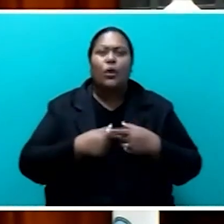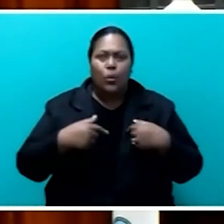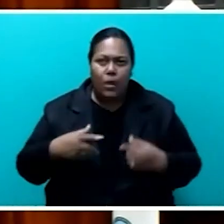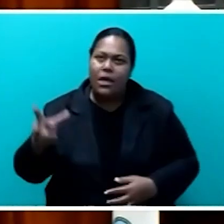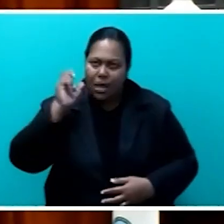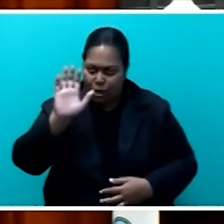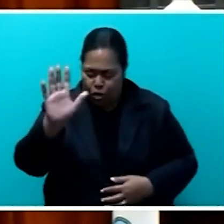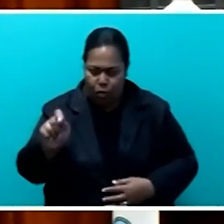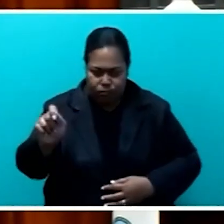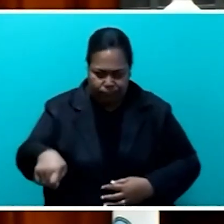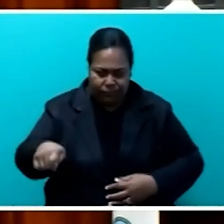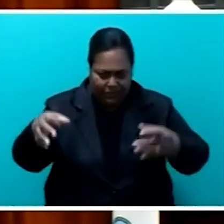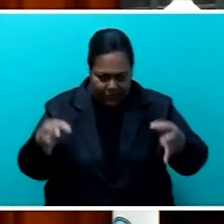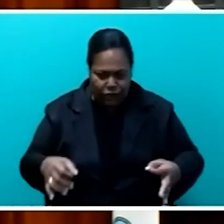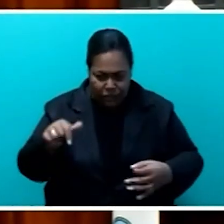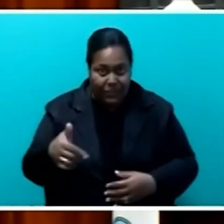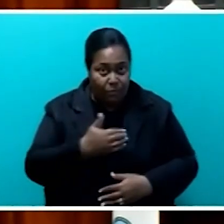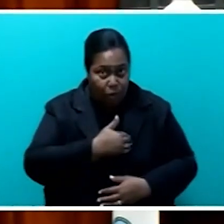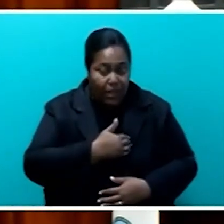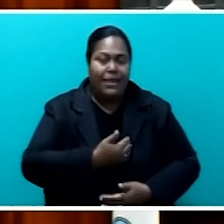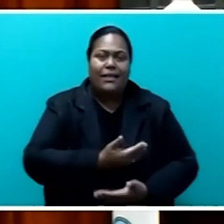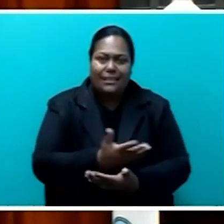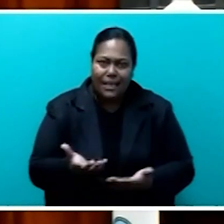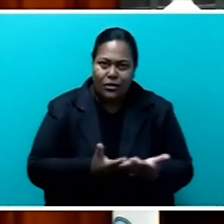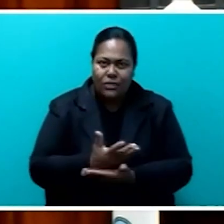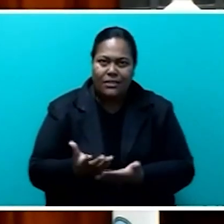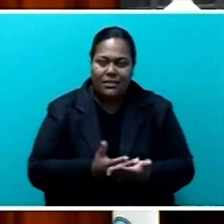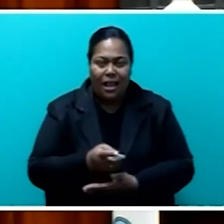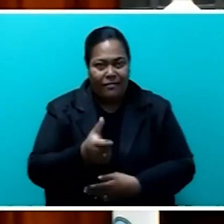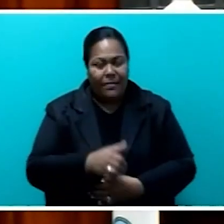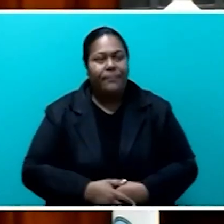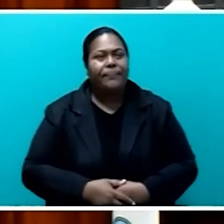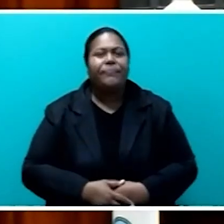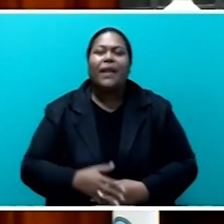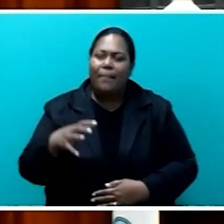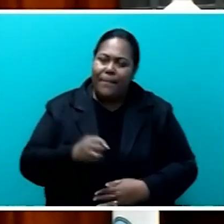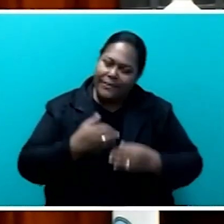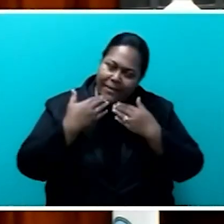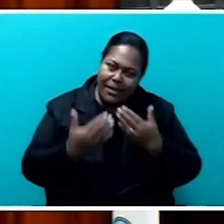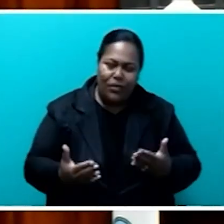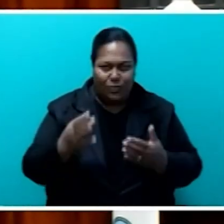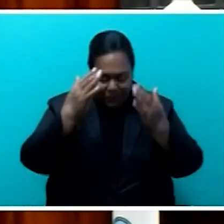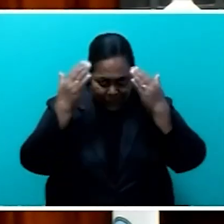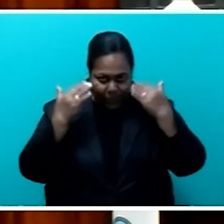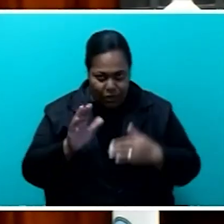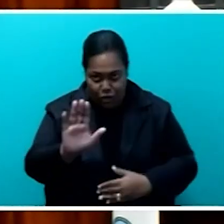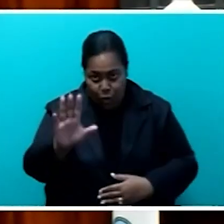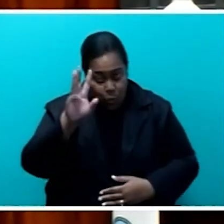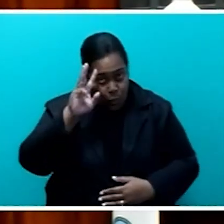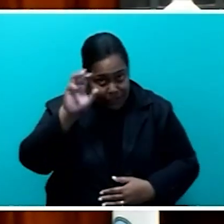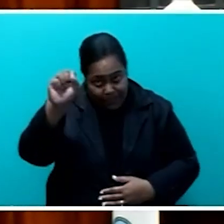ruling this morning and the discussions that ensued. I must thank you, Mr. Speaker, for your wisdom and